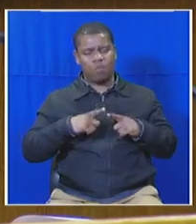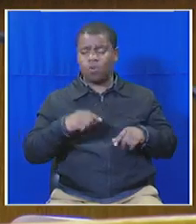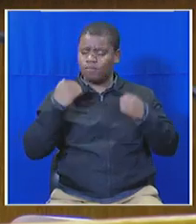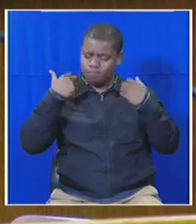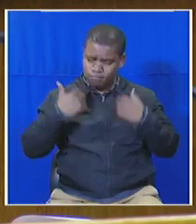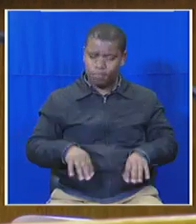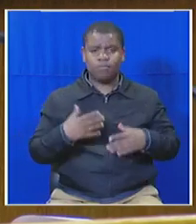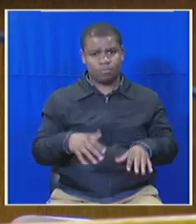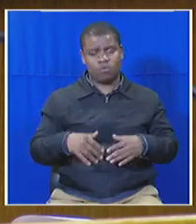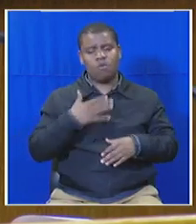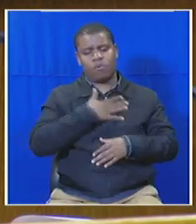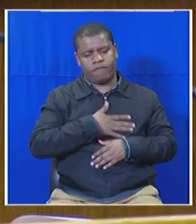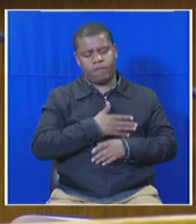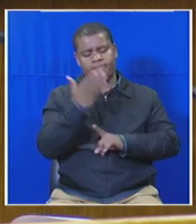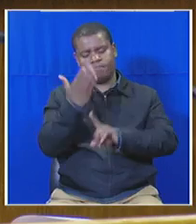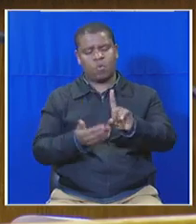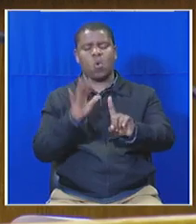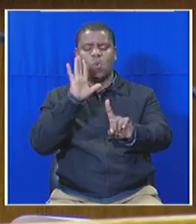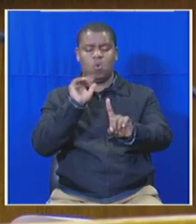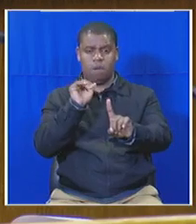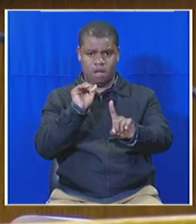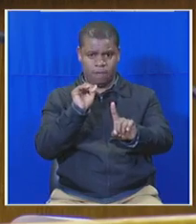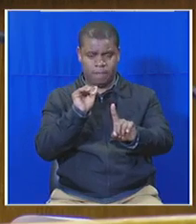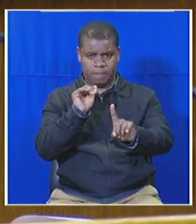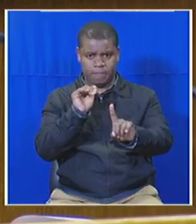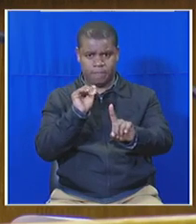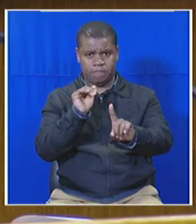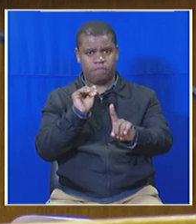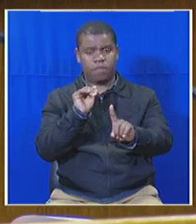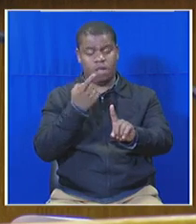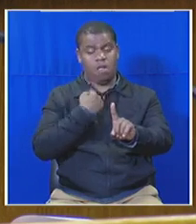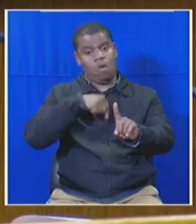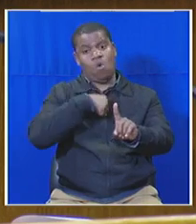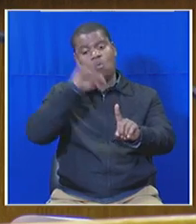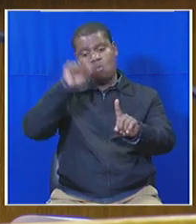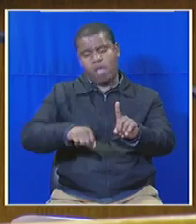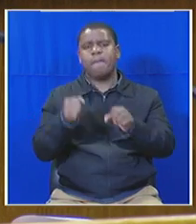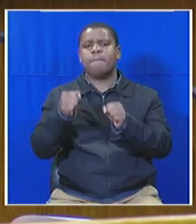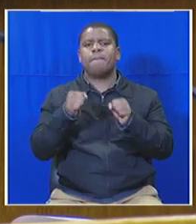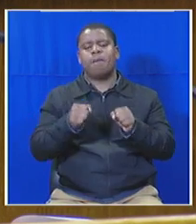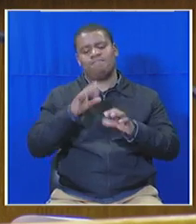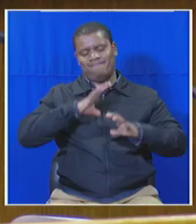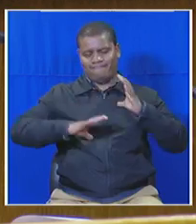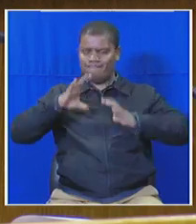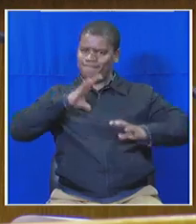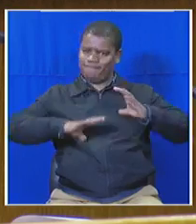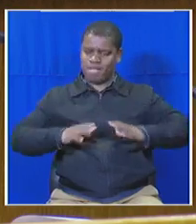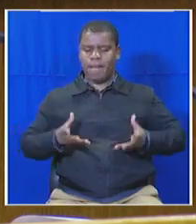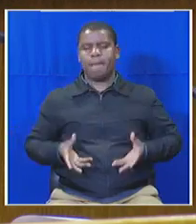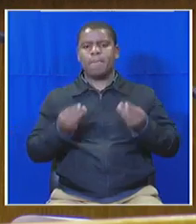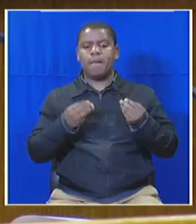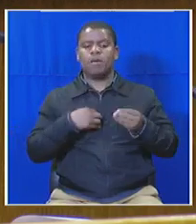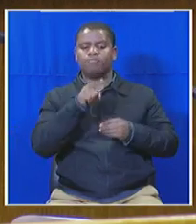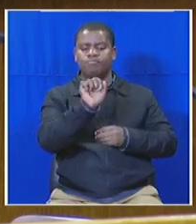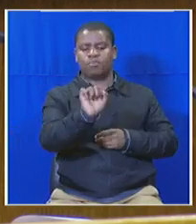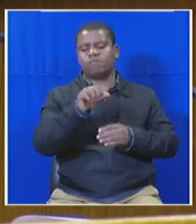sadness that we say goodbye, but we are comforted that his contribution